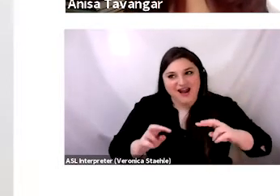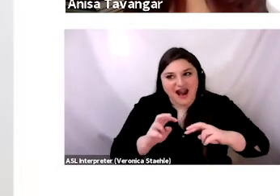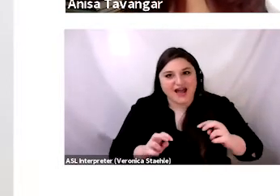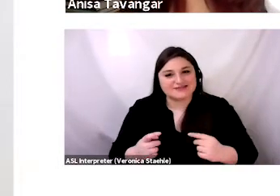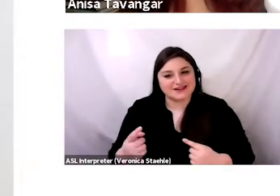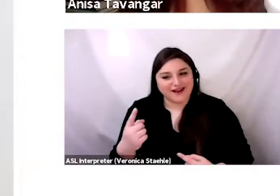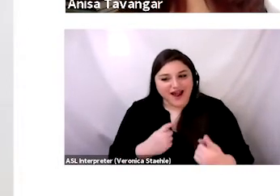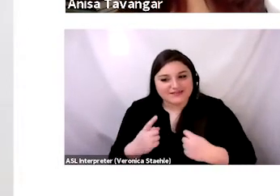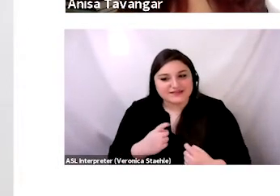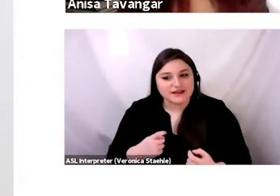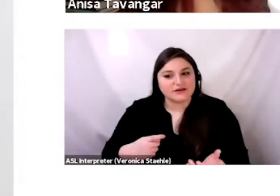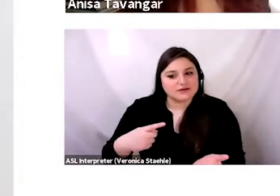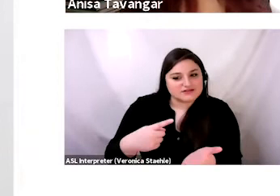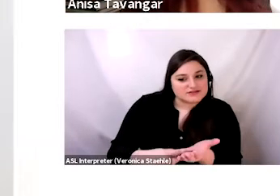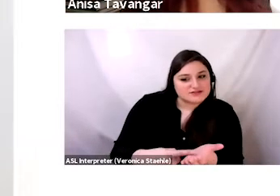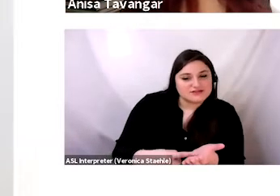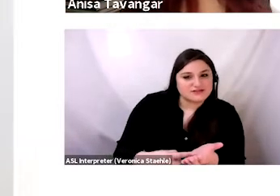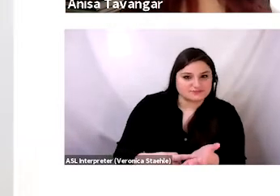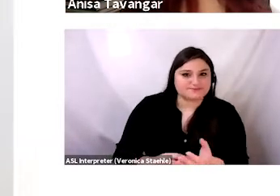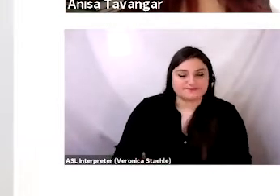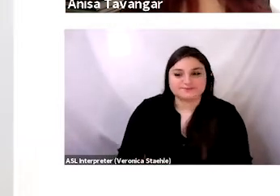questions and conversations. So,